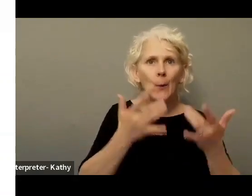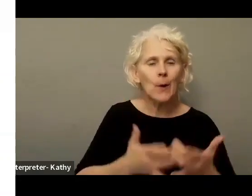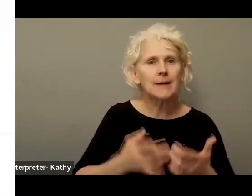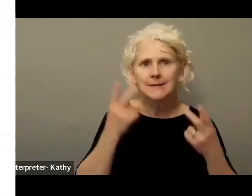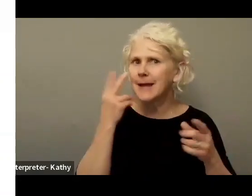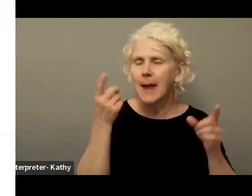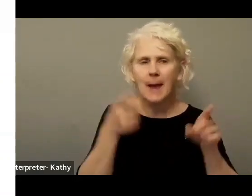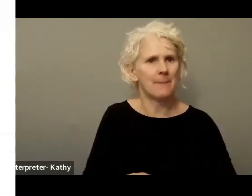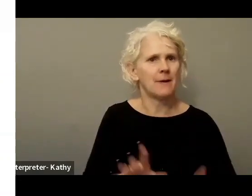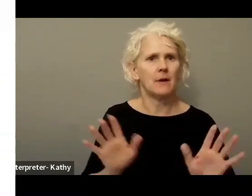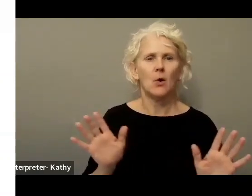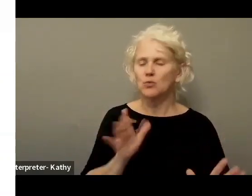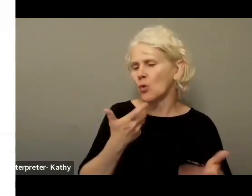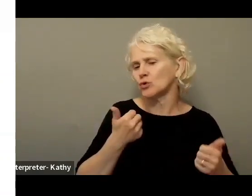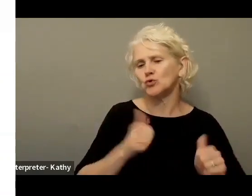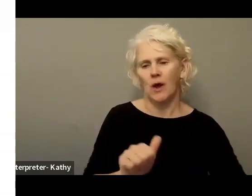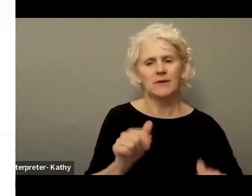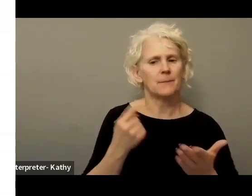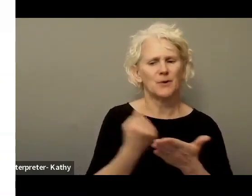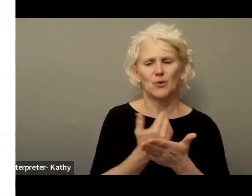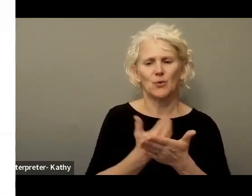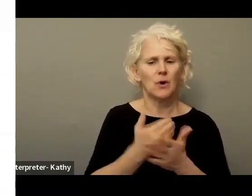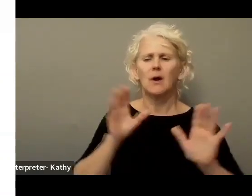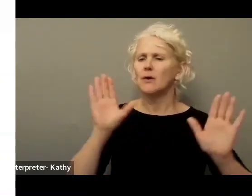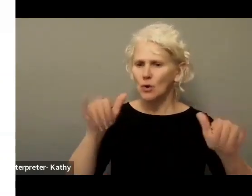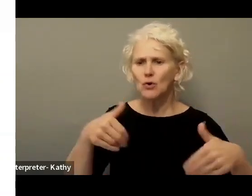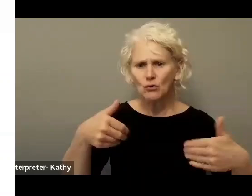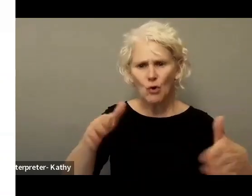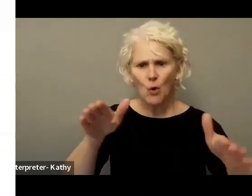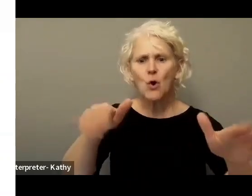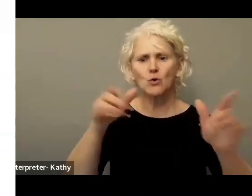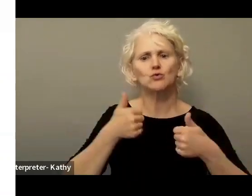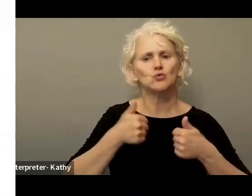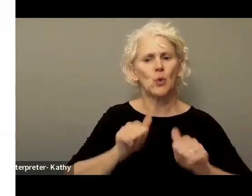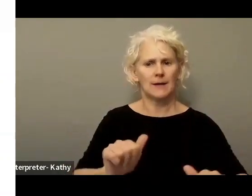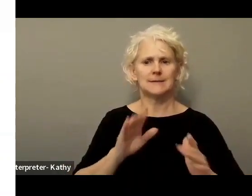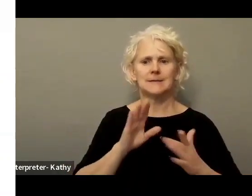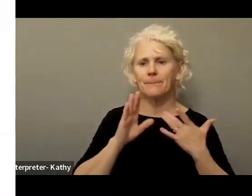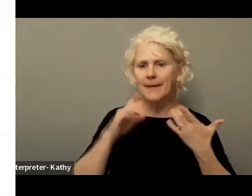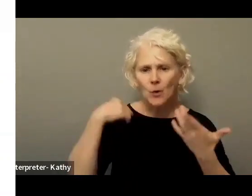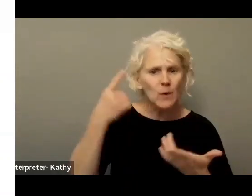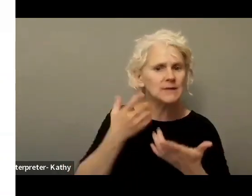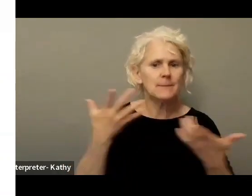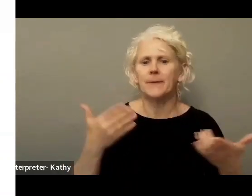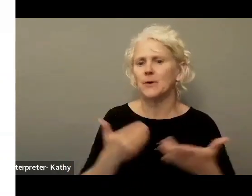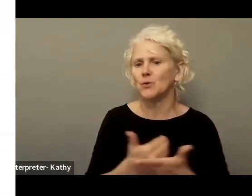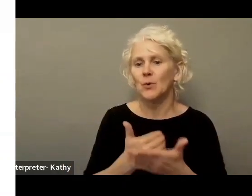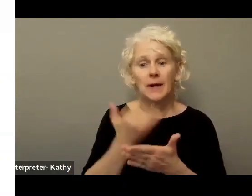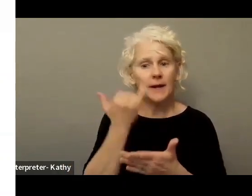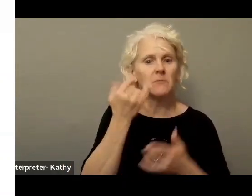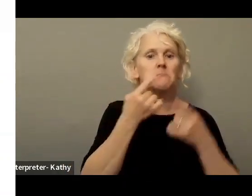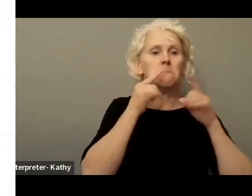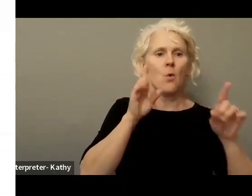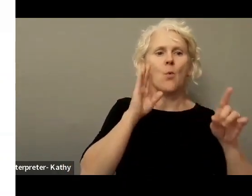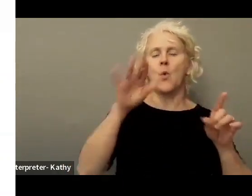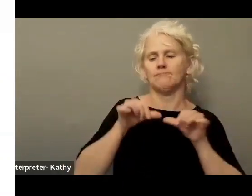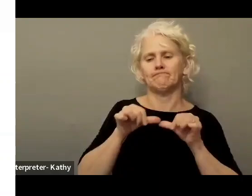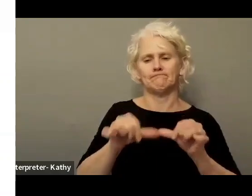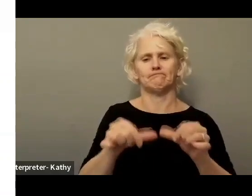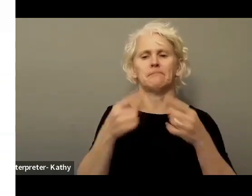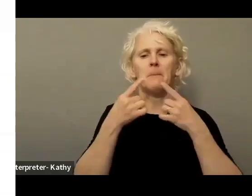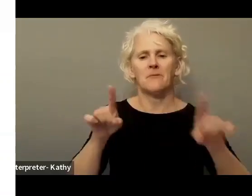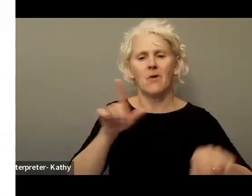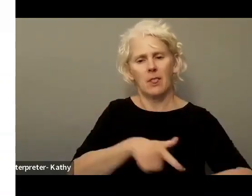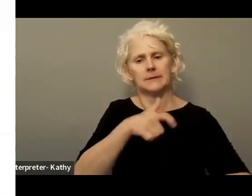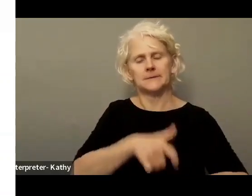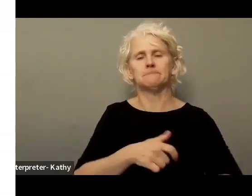let's not try something drastic, or let's not go crazy here. No, go crazy. Let's do something, because if it works, it's going to pay off for a long time. And where are